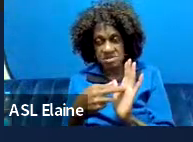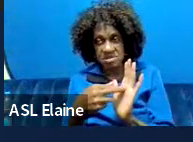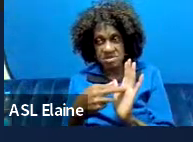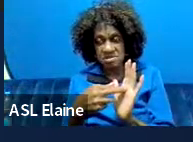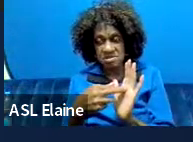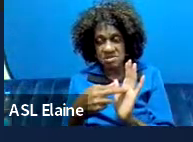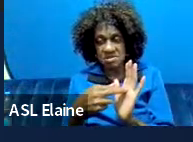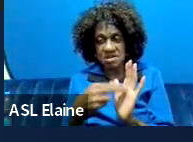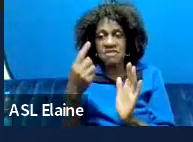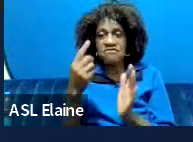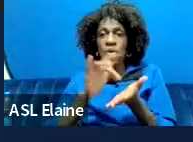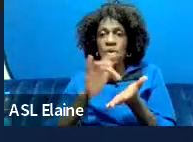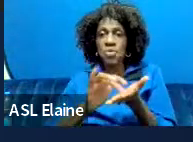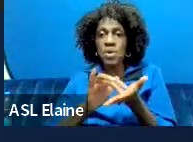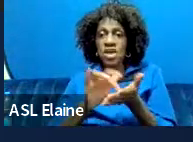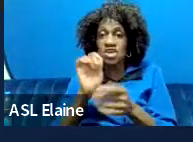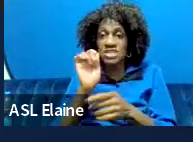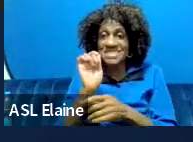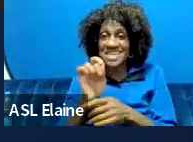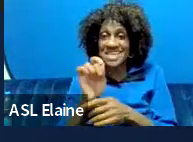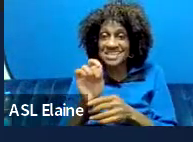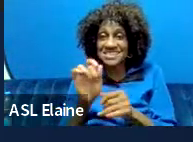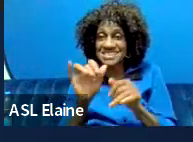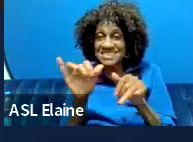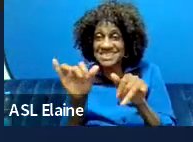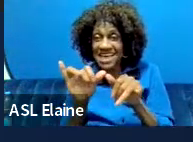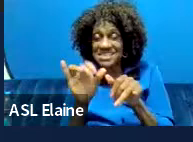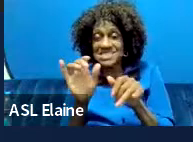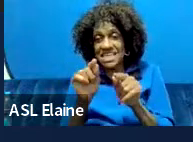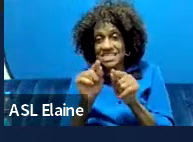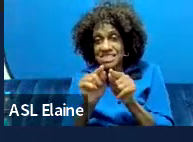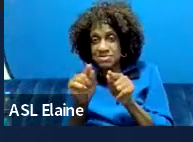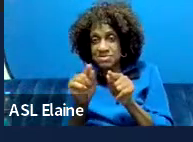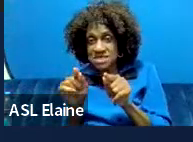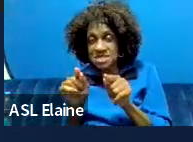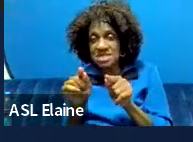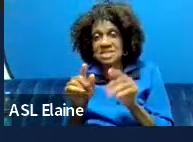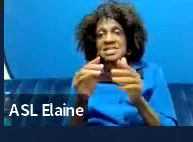for the Braille dot size and the spacing, and these are in table